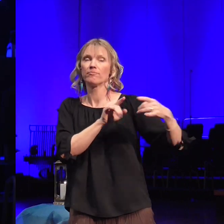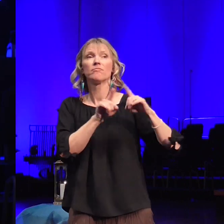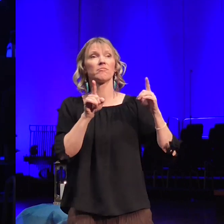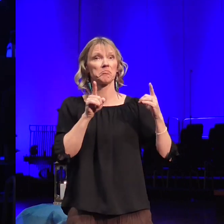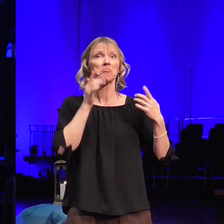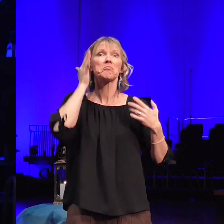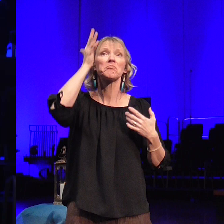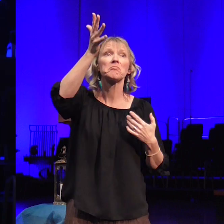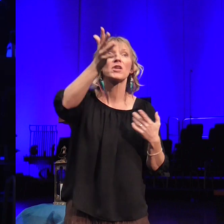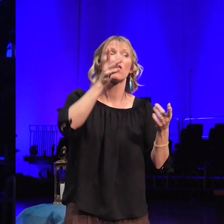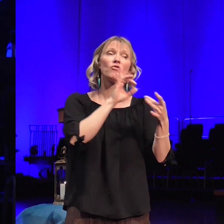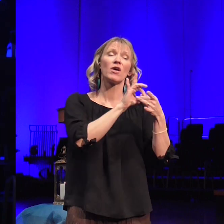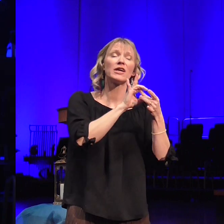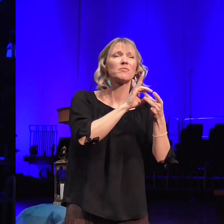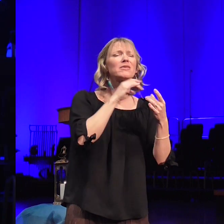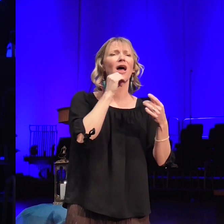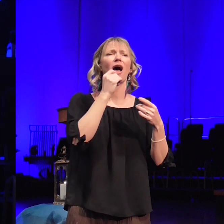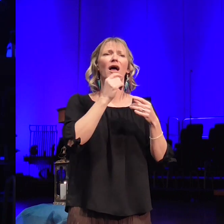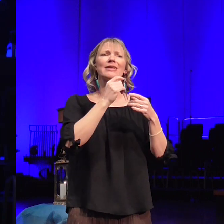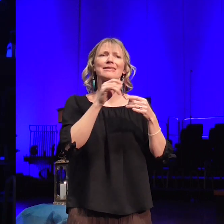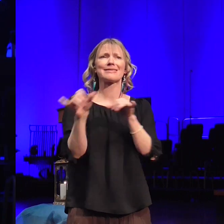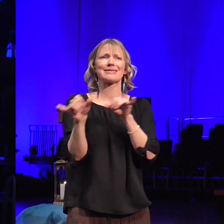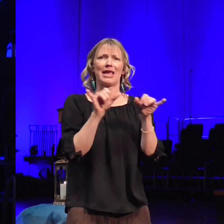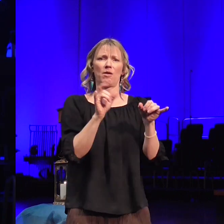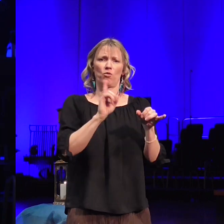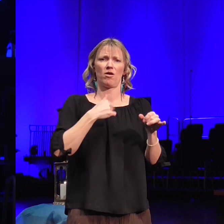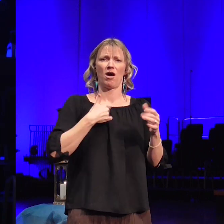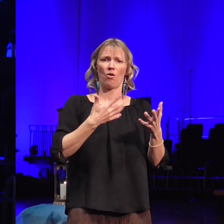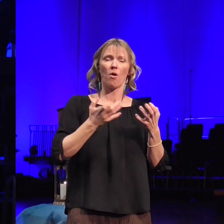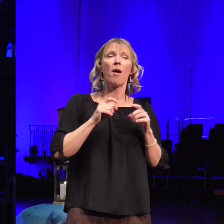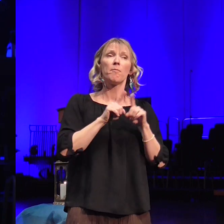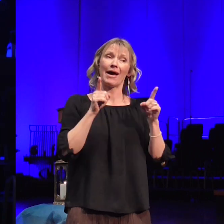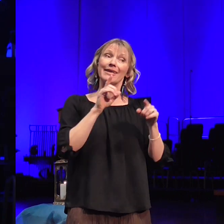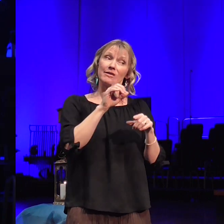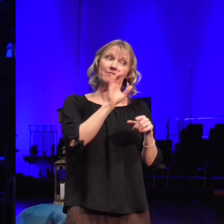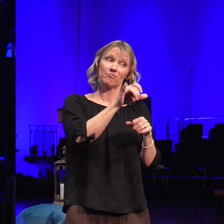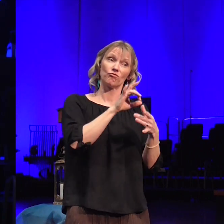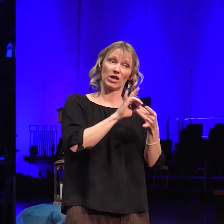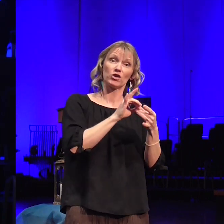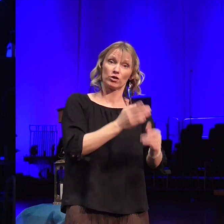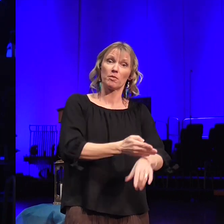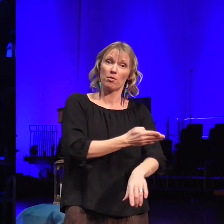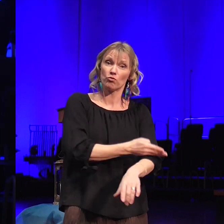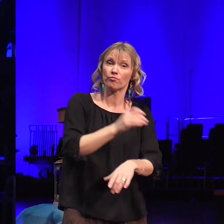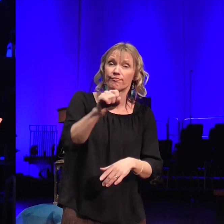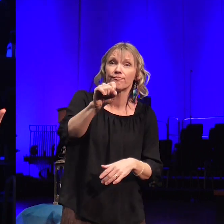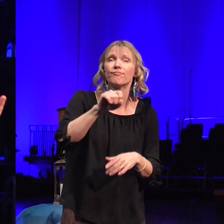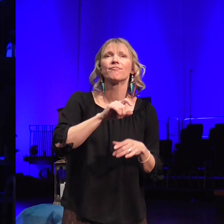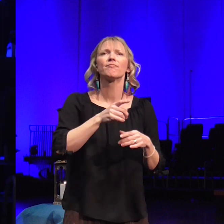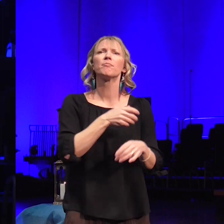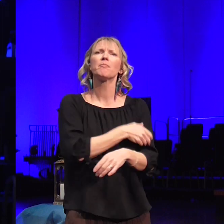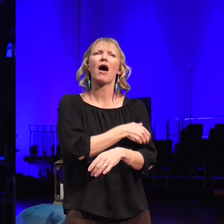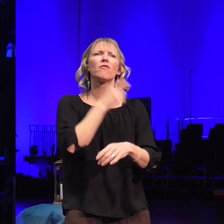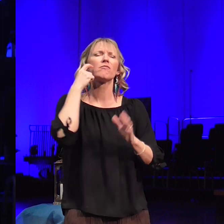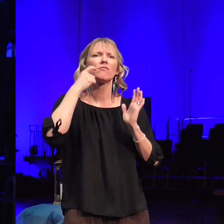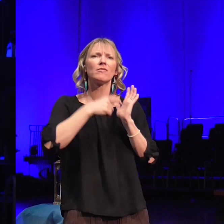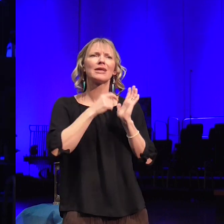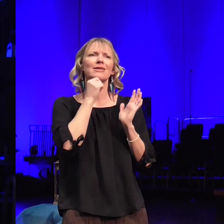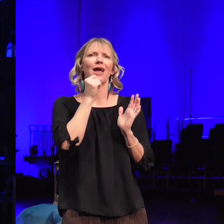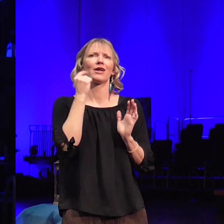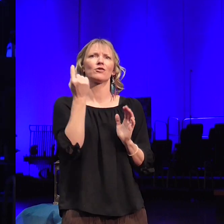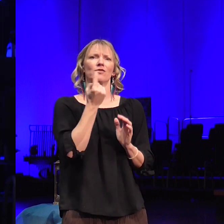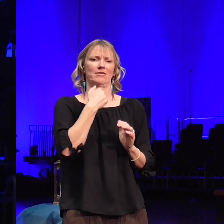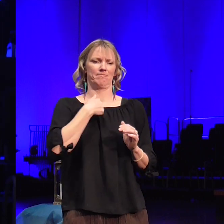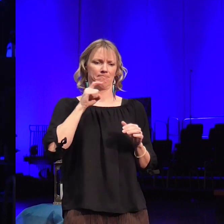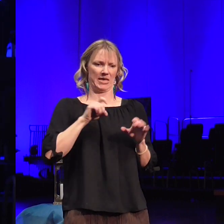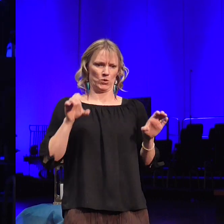relationship, it's not where I want it to be, but it did improve. It did get better. And it's powerful to realize it's not all ours to do, but